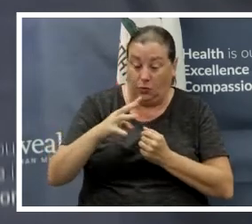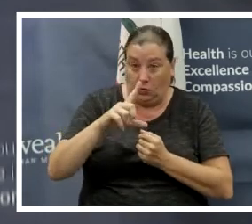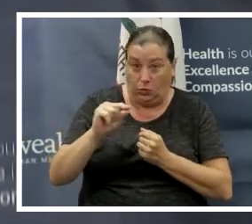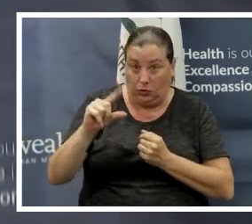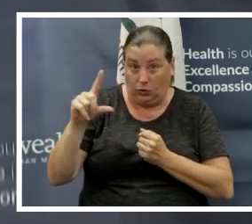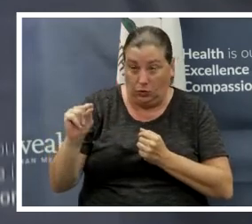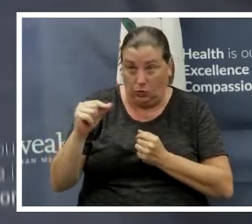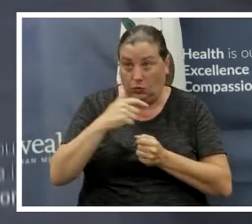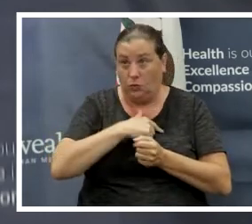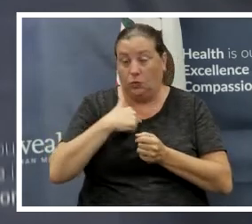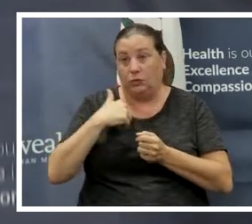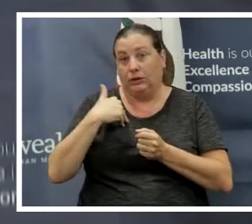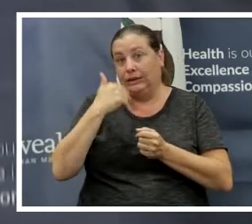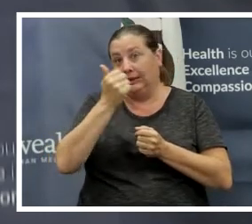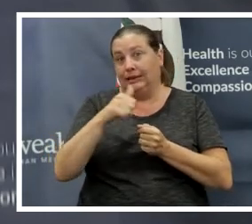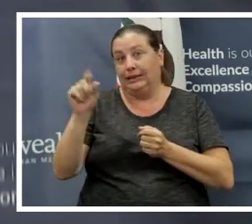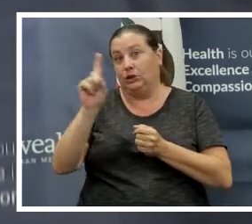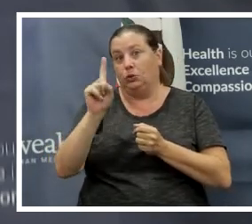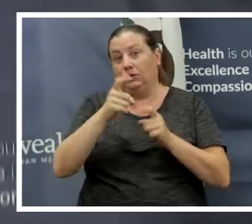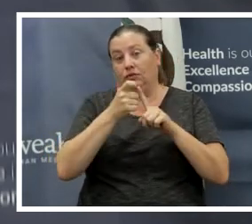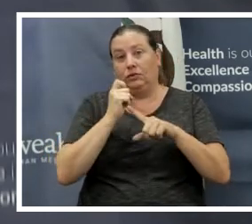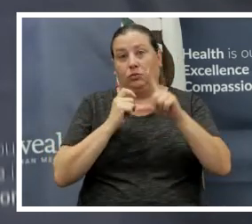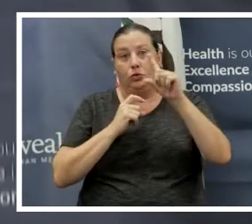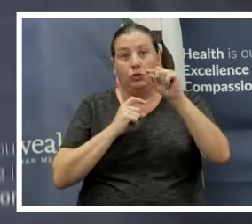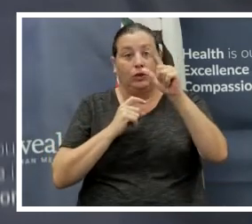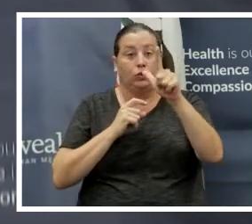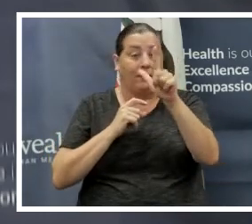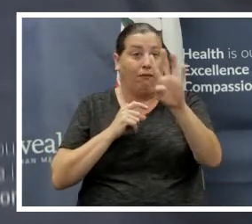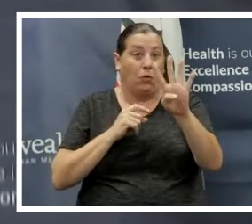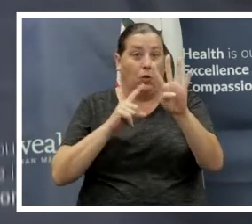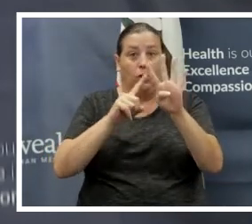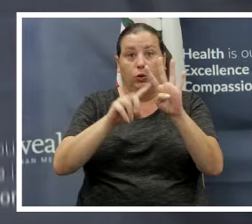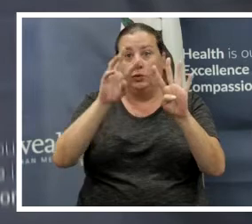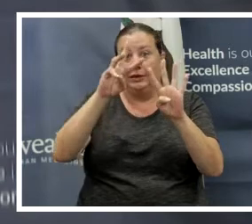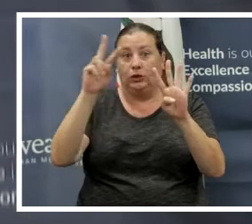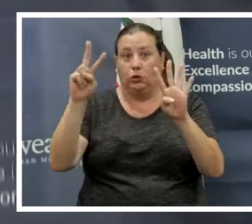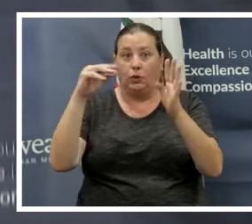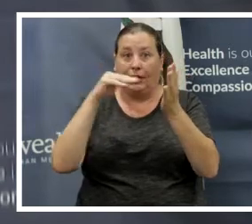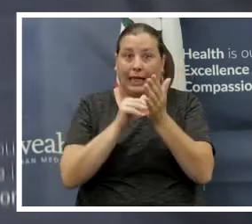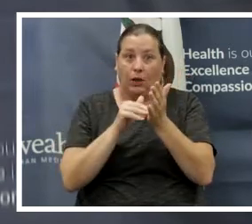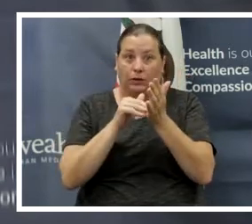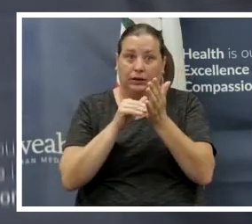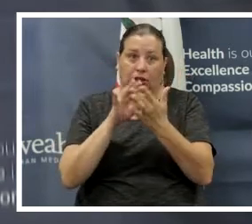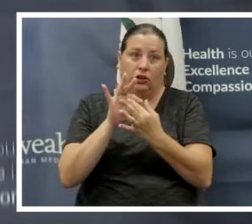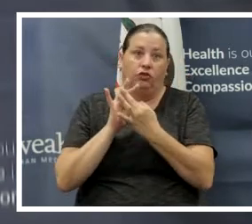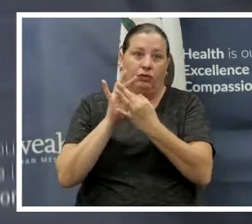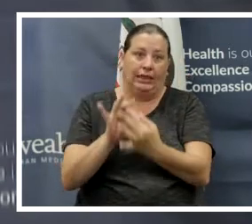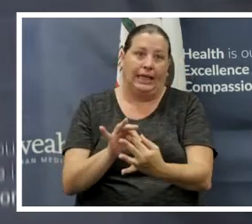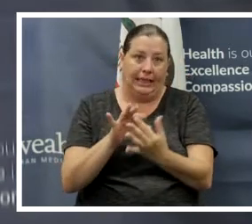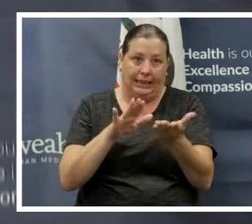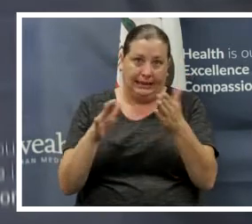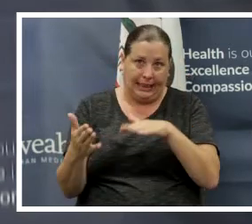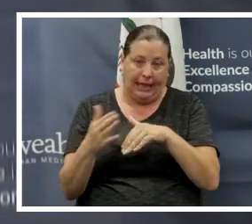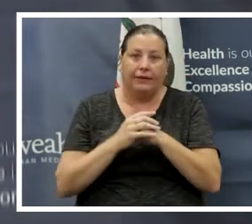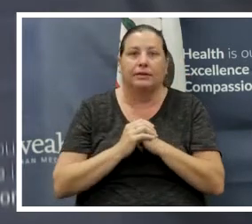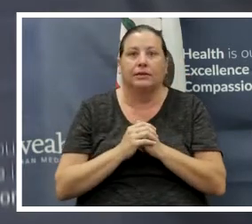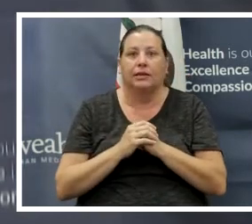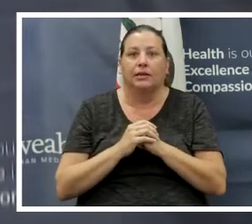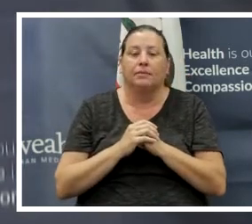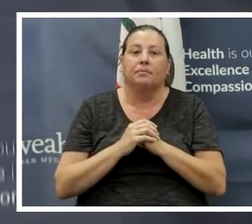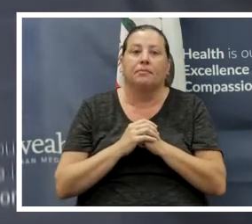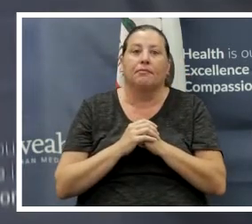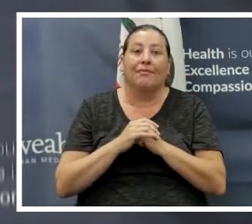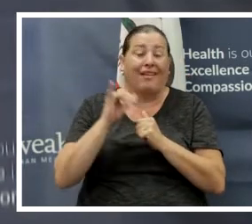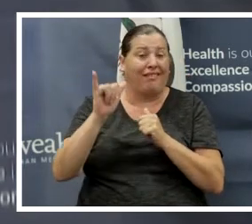from 24,000 to 62,000 flu-related deaths. Now, that's a pretty huge gap, and that's